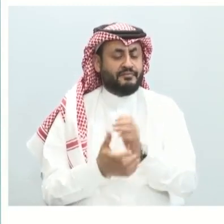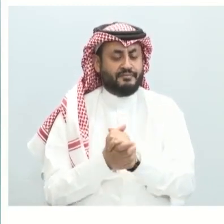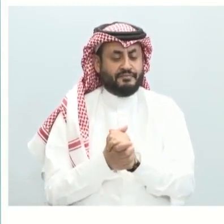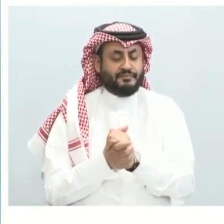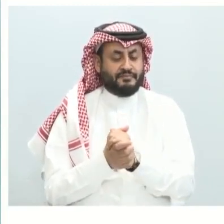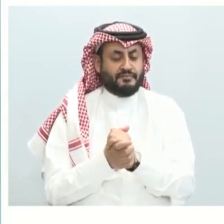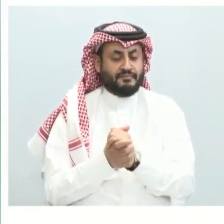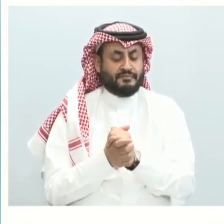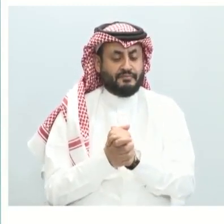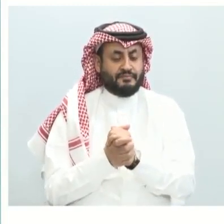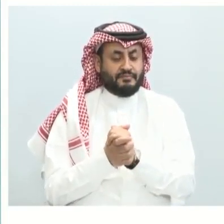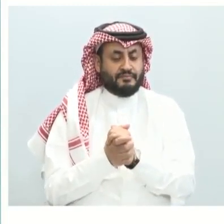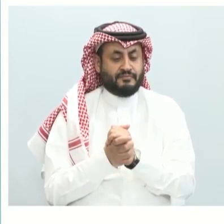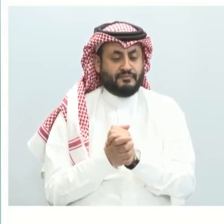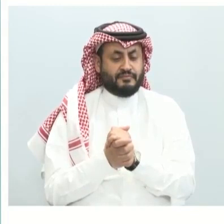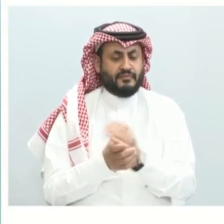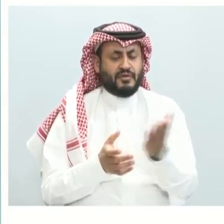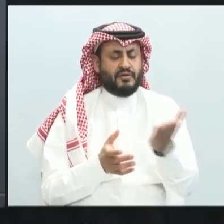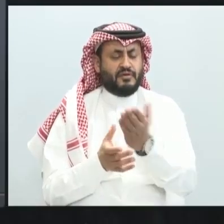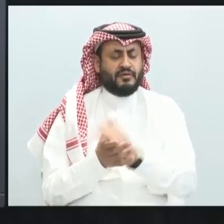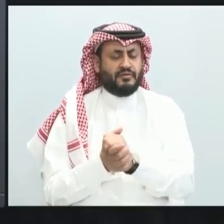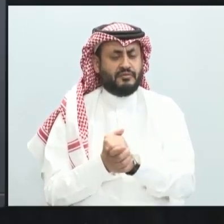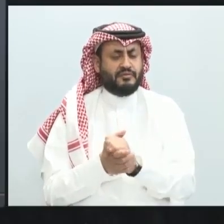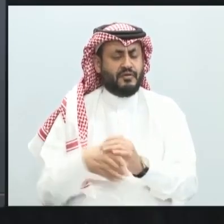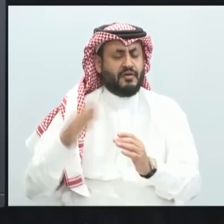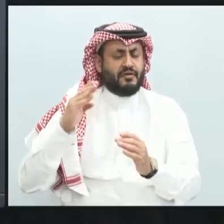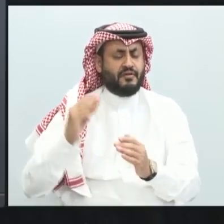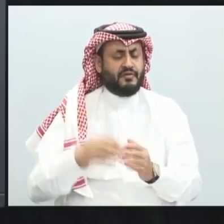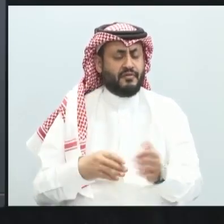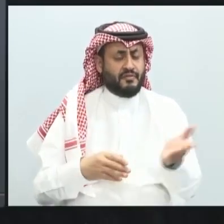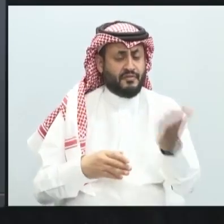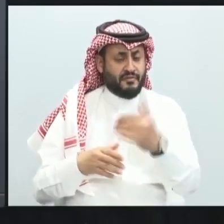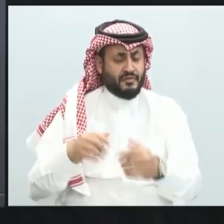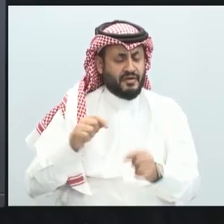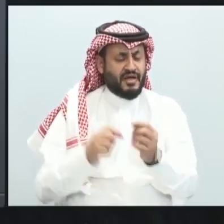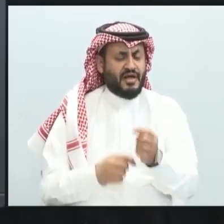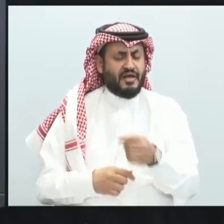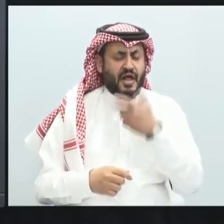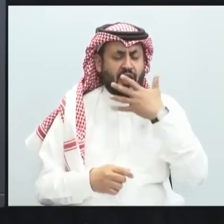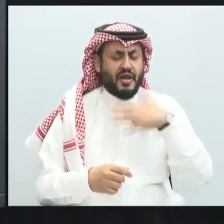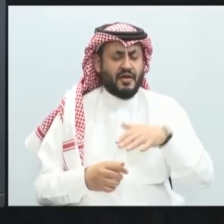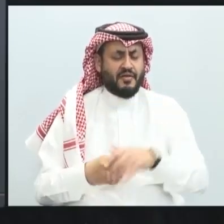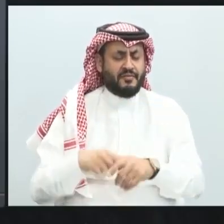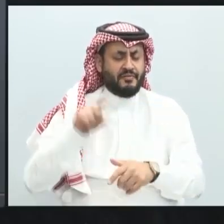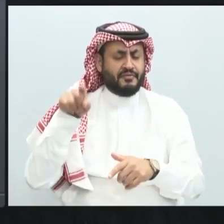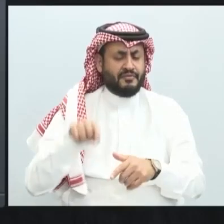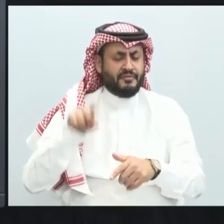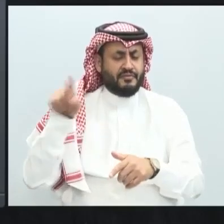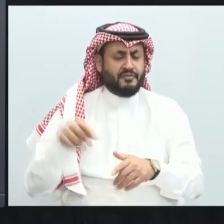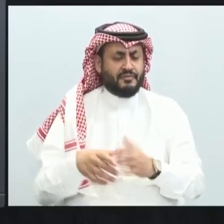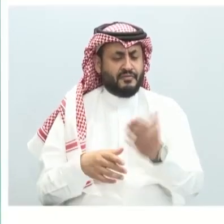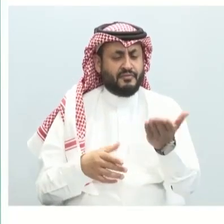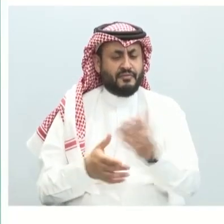is that we're going to answer a simple question. You can ask your partner a simple question, which